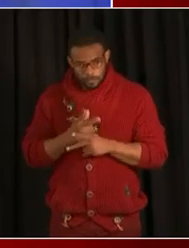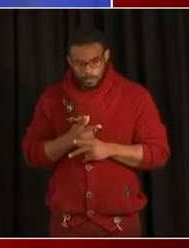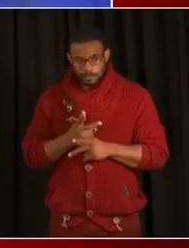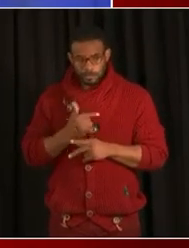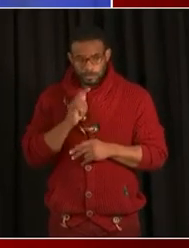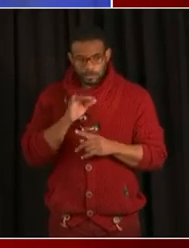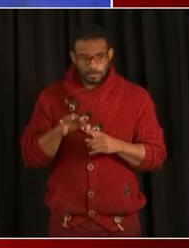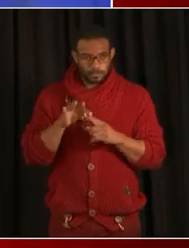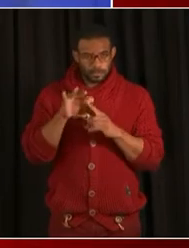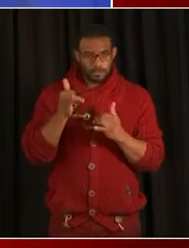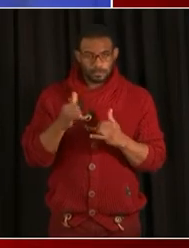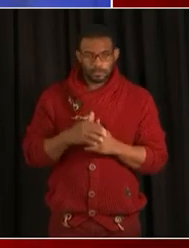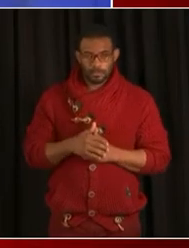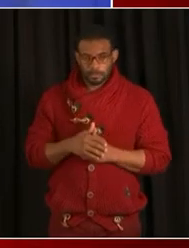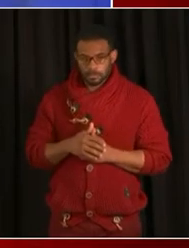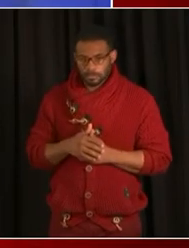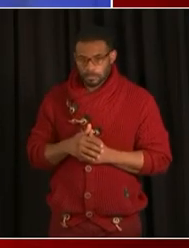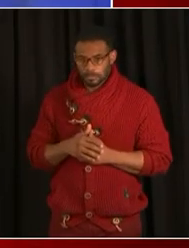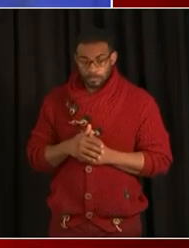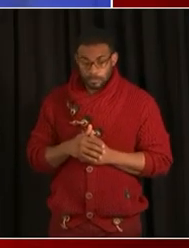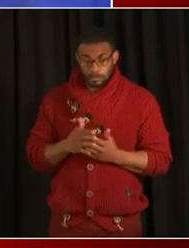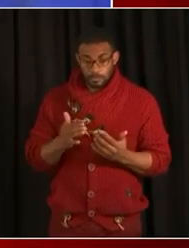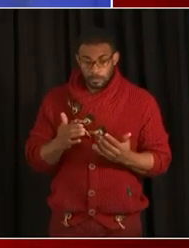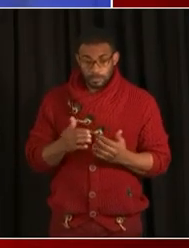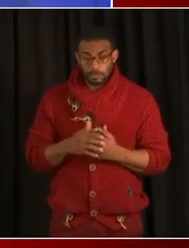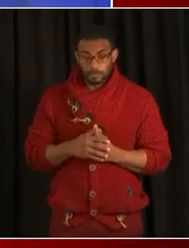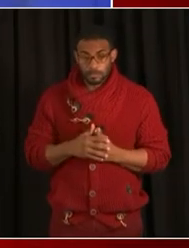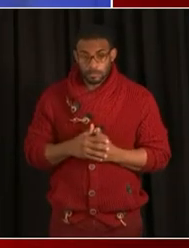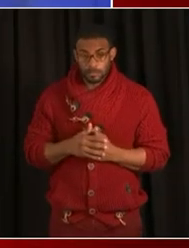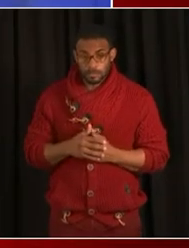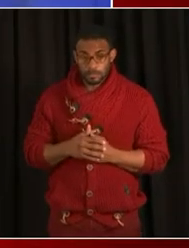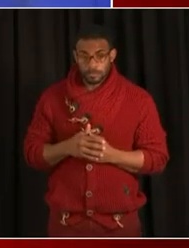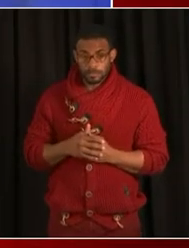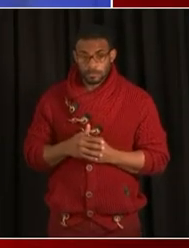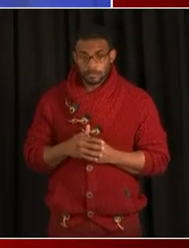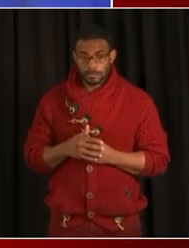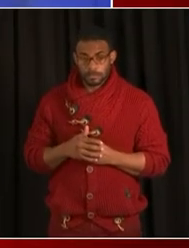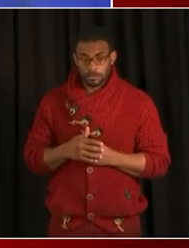figuring out it needs to be specialized now, HEPA or whatever. And